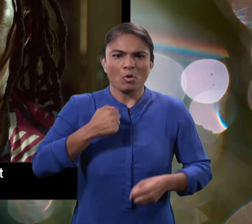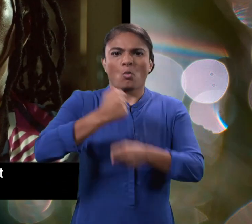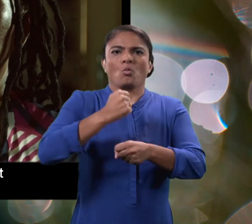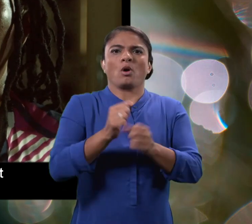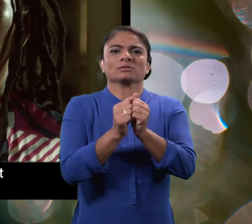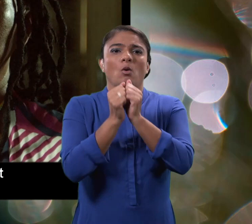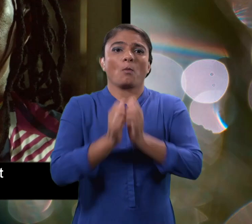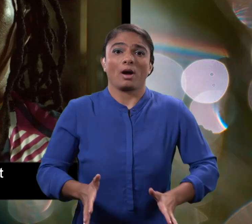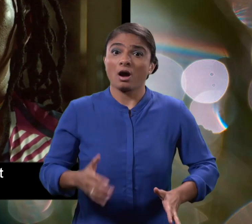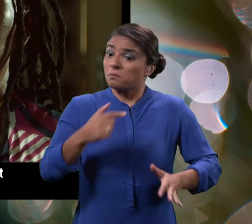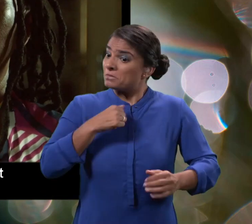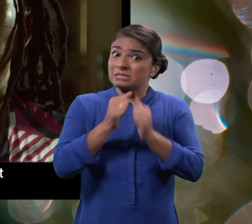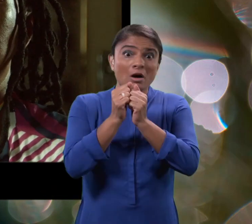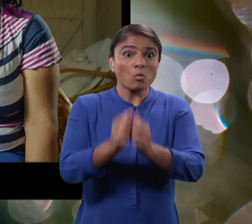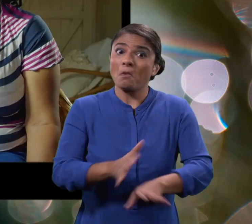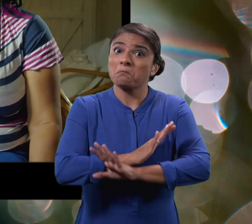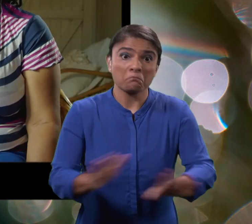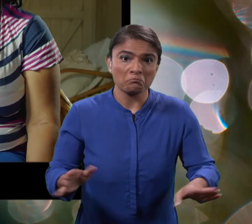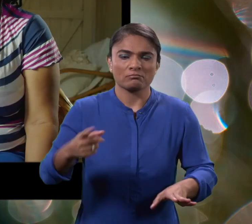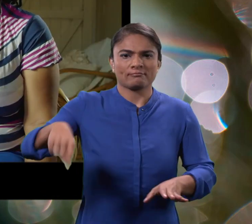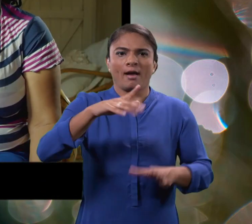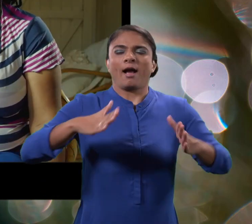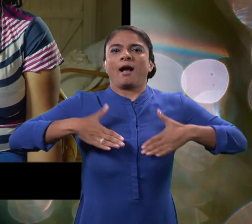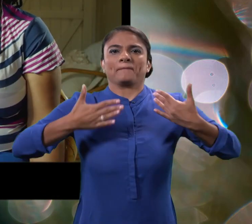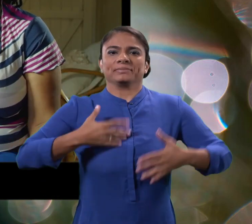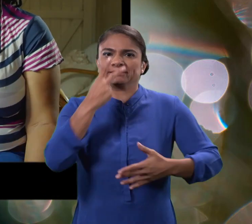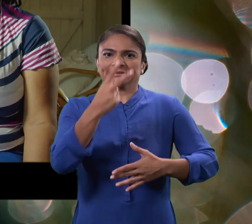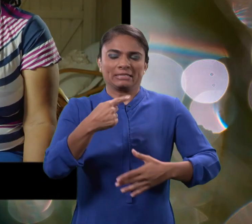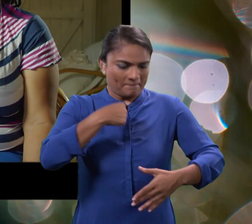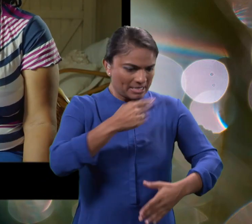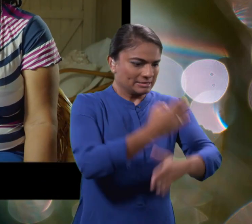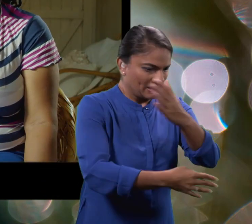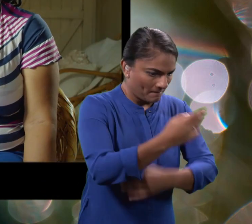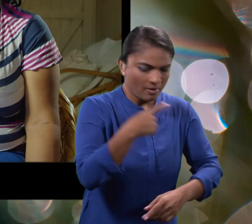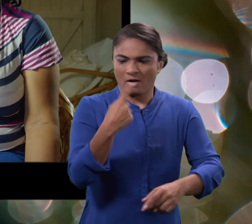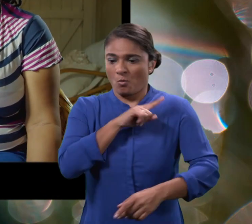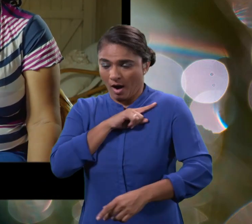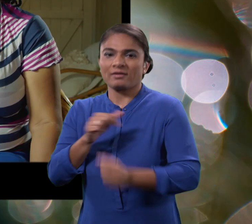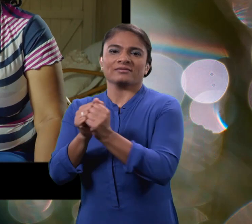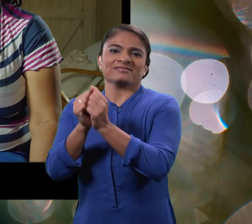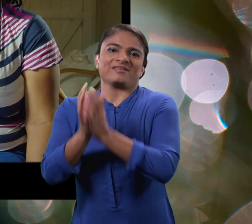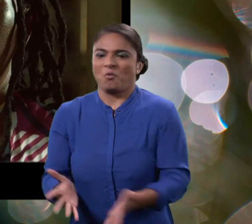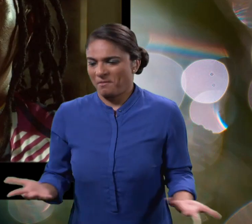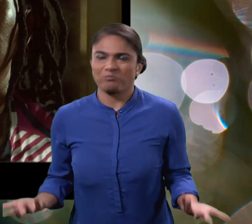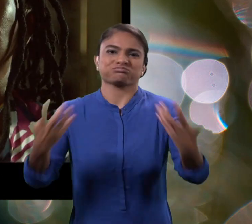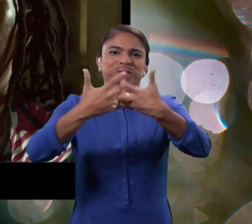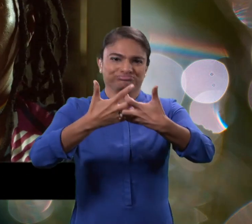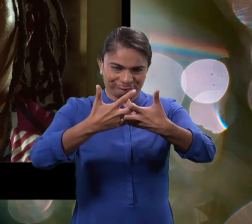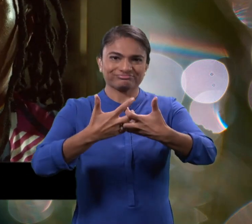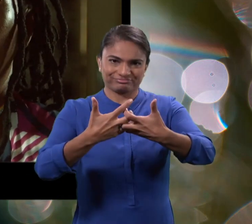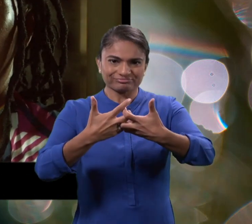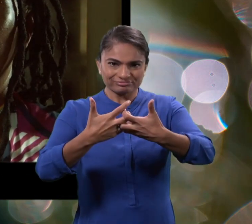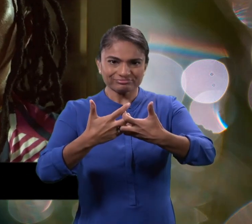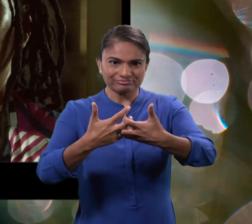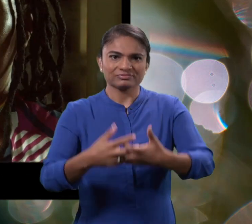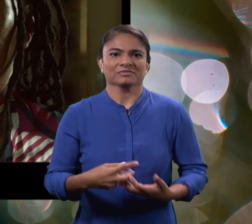xa bendingabizwanga bendingazovuma. Bavuya baba ndibona ndikhubazekile, ndifuna uba ndibasabele ubizo lam,